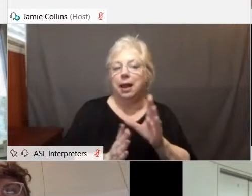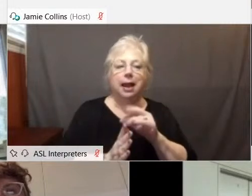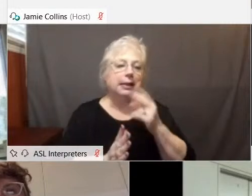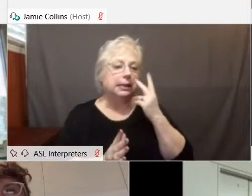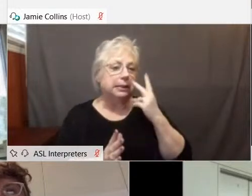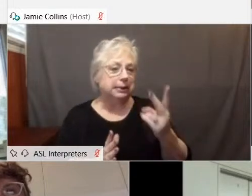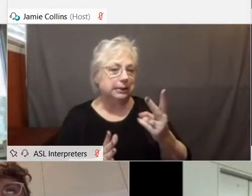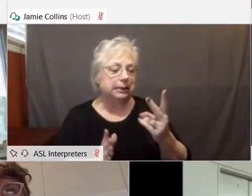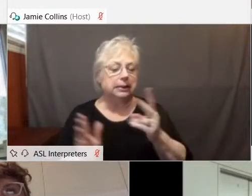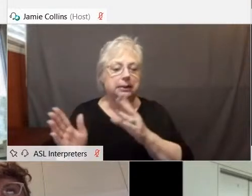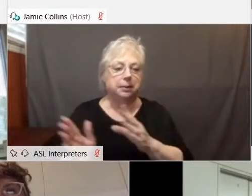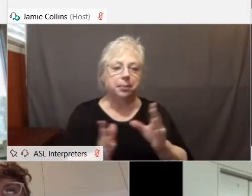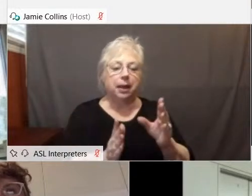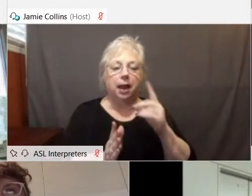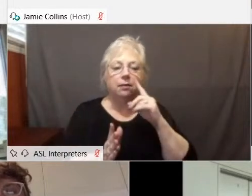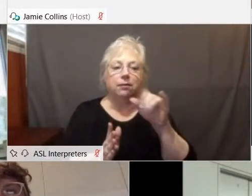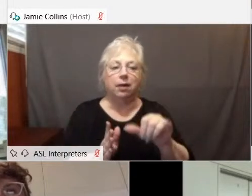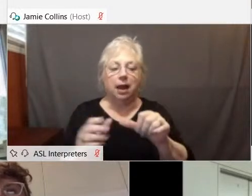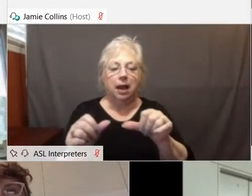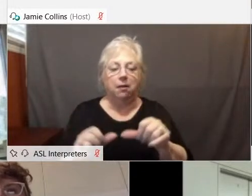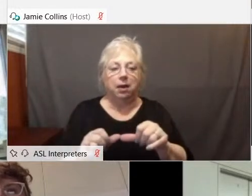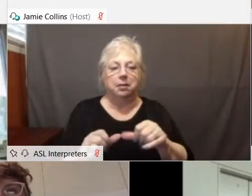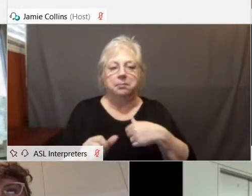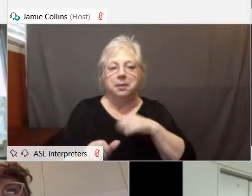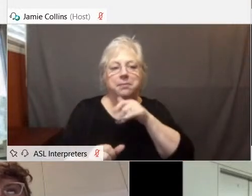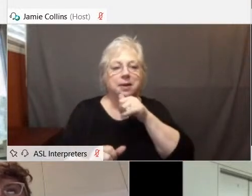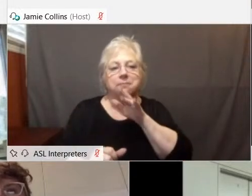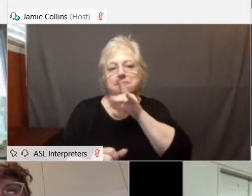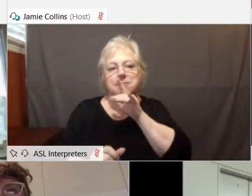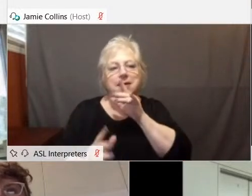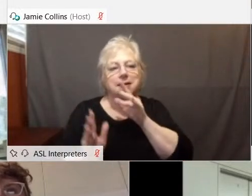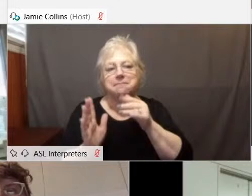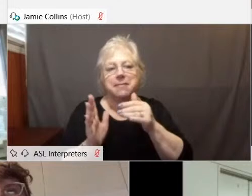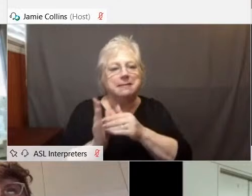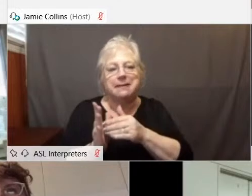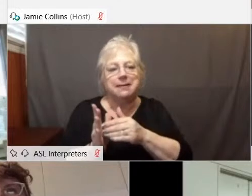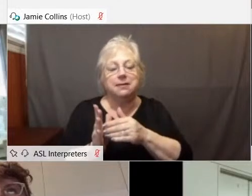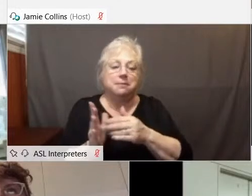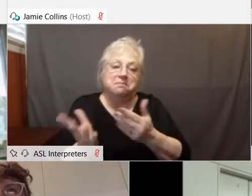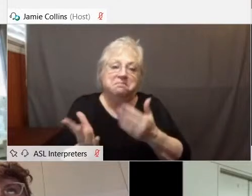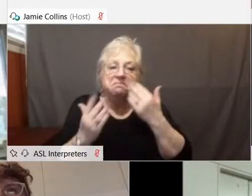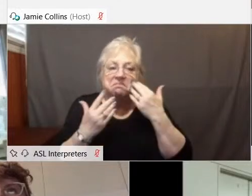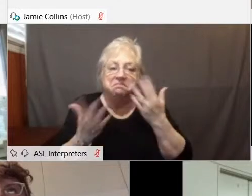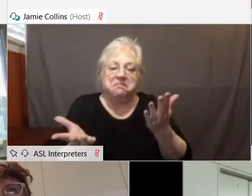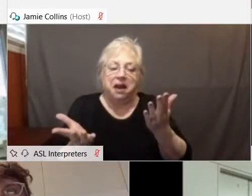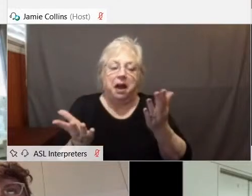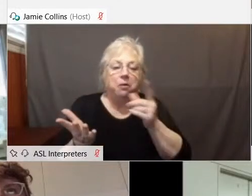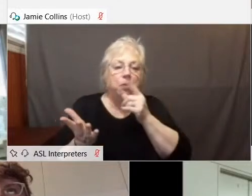the plans. I am not speaking out against the plans. I do not know who,